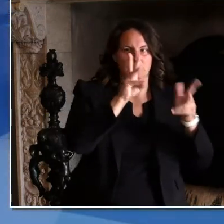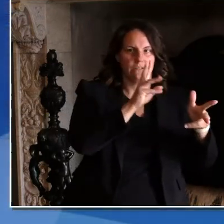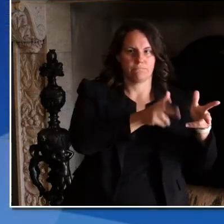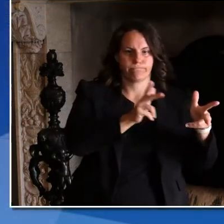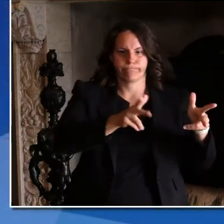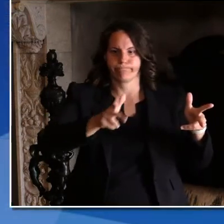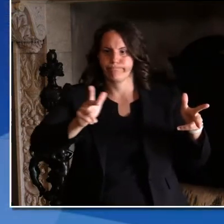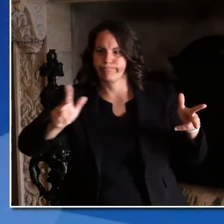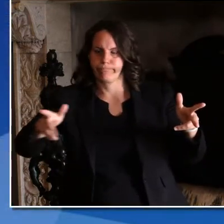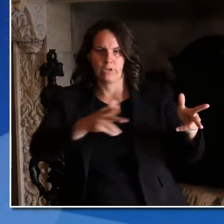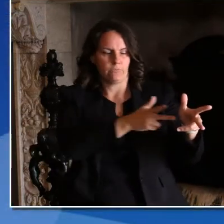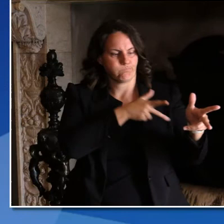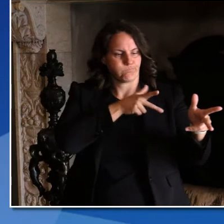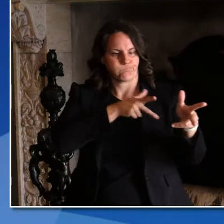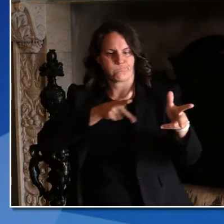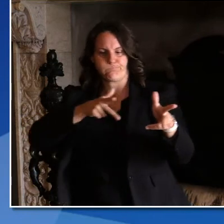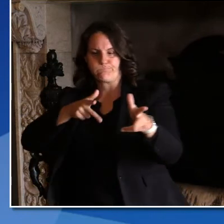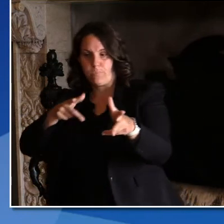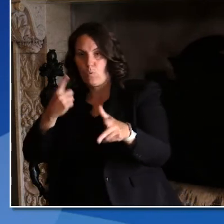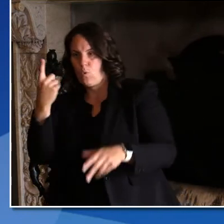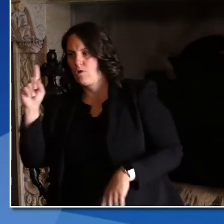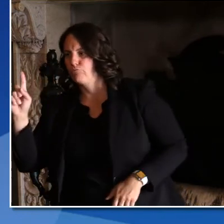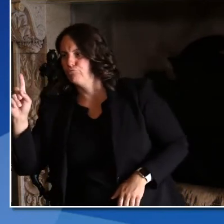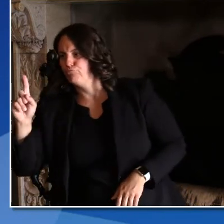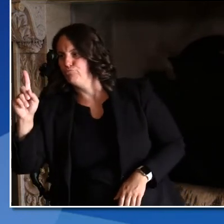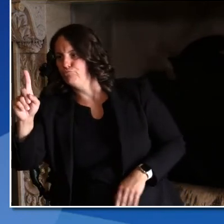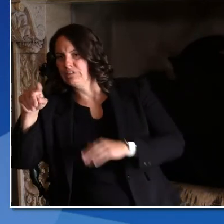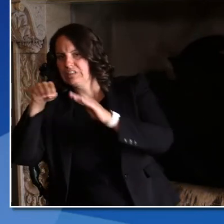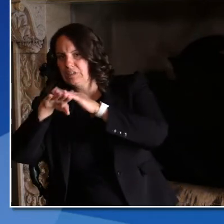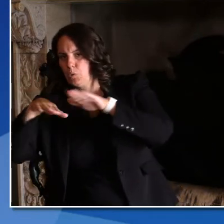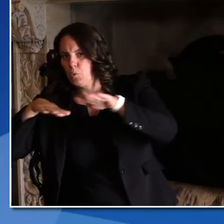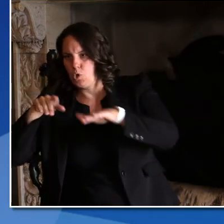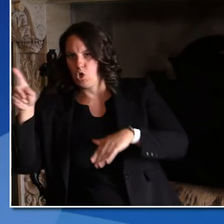Adriana Mendez from TMJ4 in Milwaukee. Adriana?